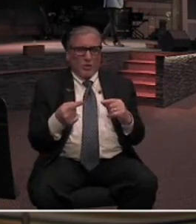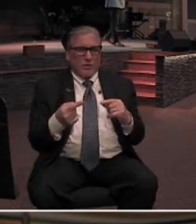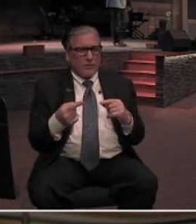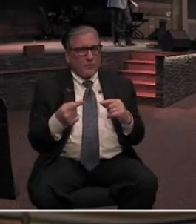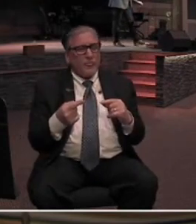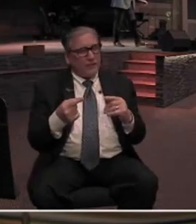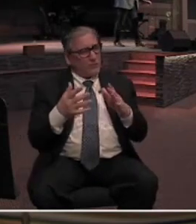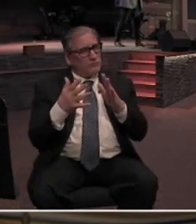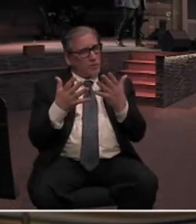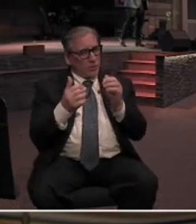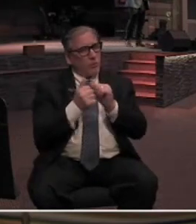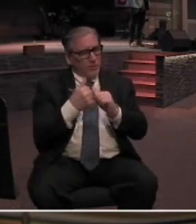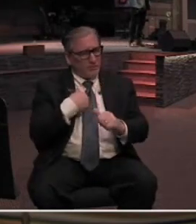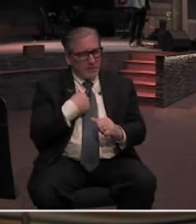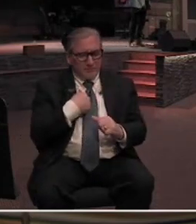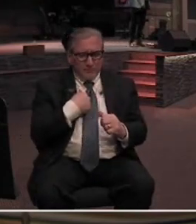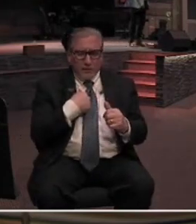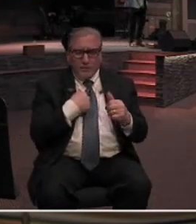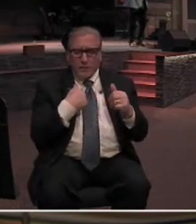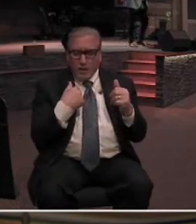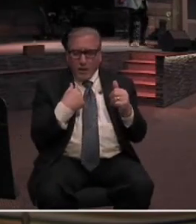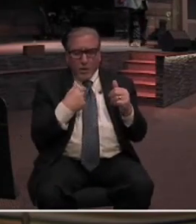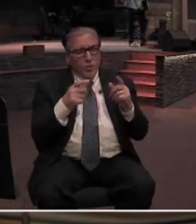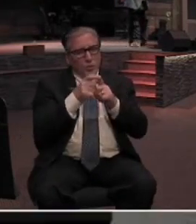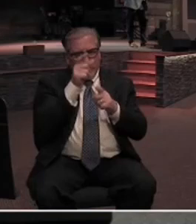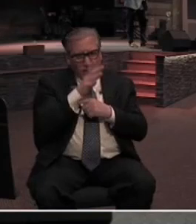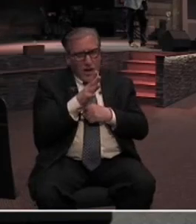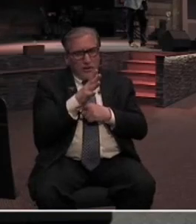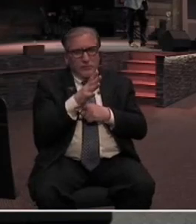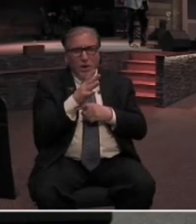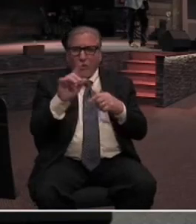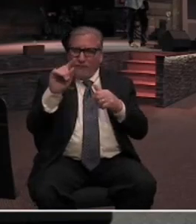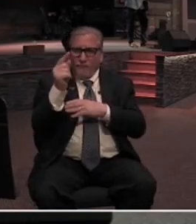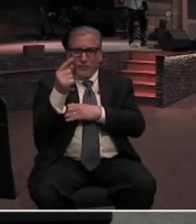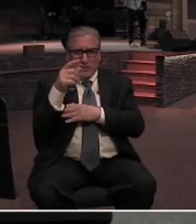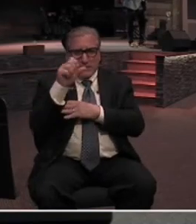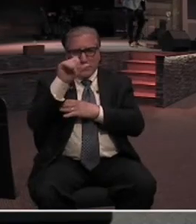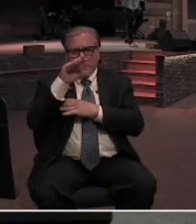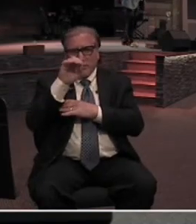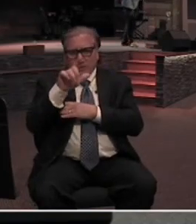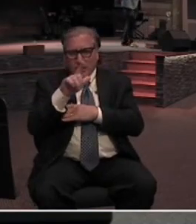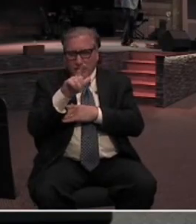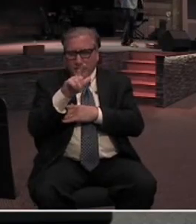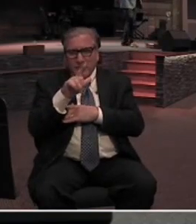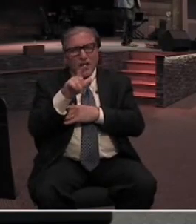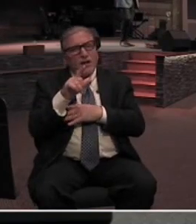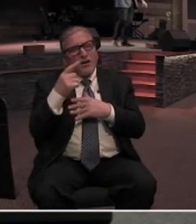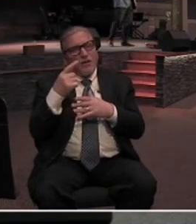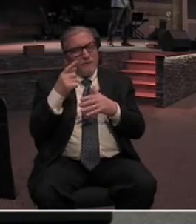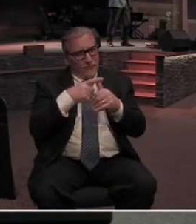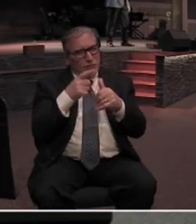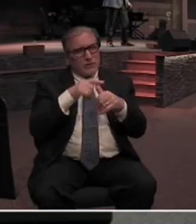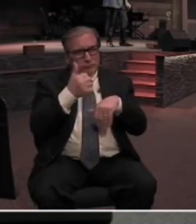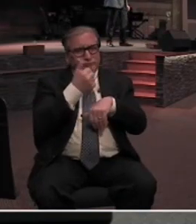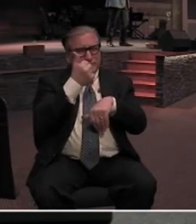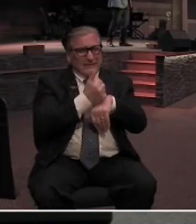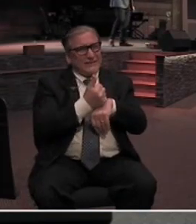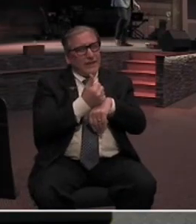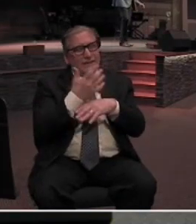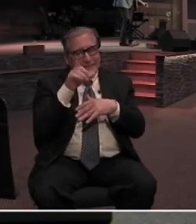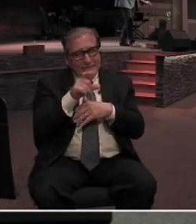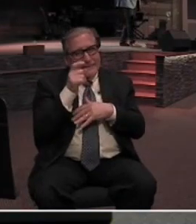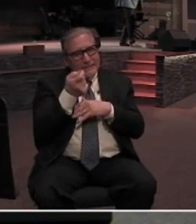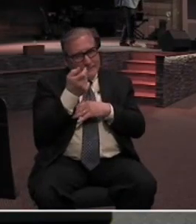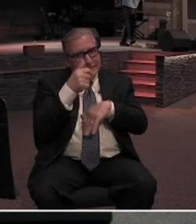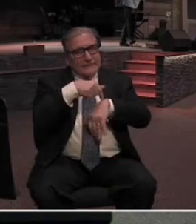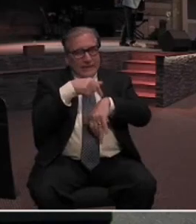Go with me, if you would, to the Word of God. We're going to go to 1 Samuel here in a bit, but let me set some things up, and it's going to take me a while to